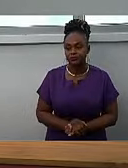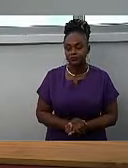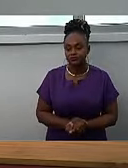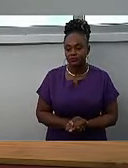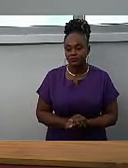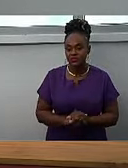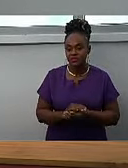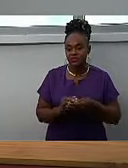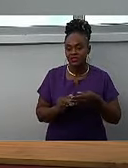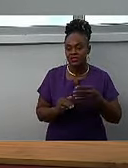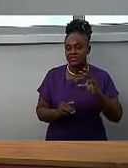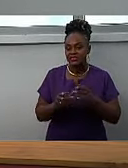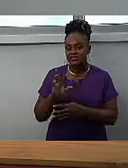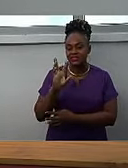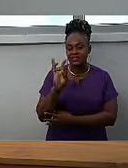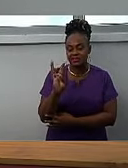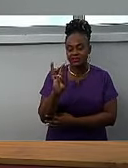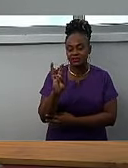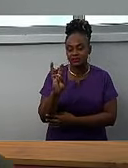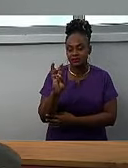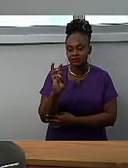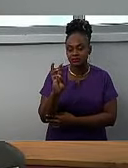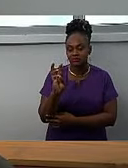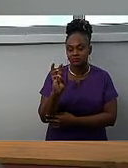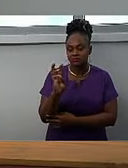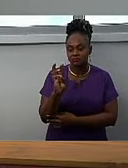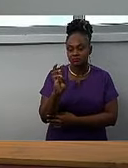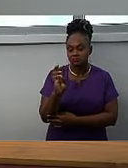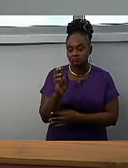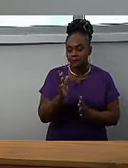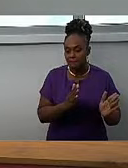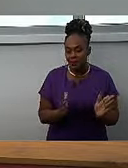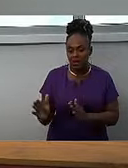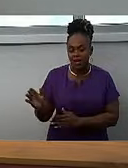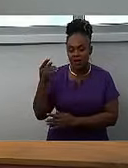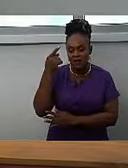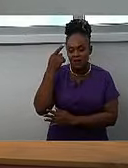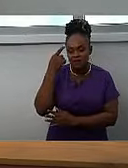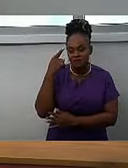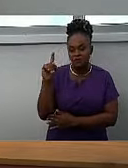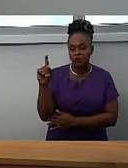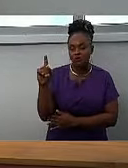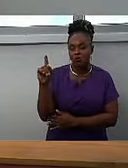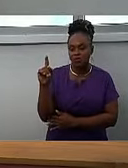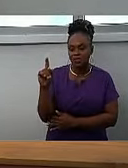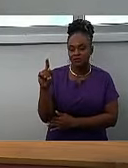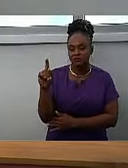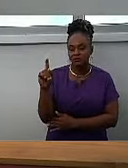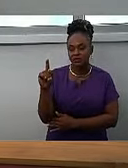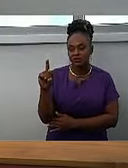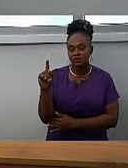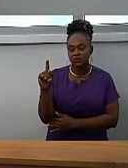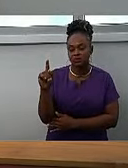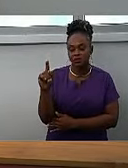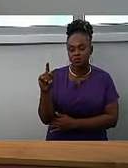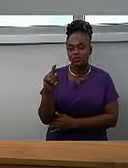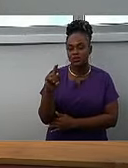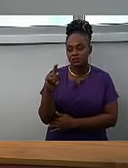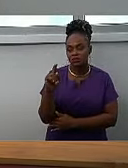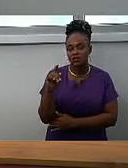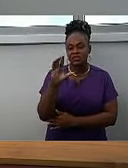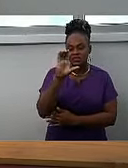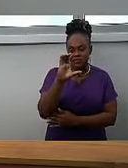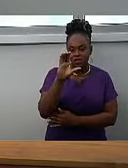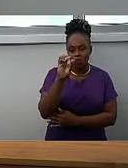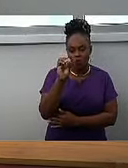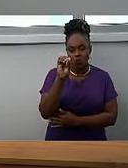Six, a roadmap for delivering coding to students has been developed and a pilot project is currently